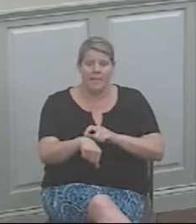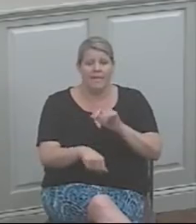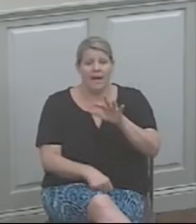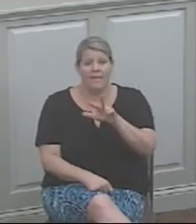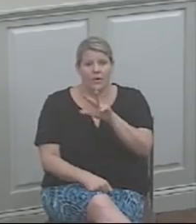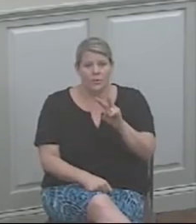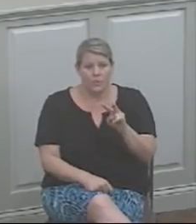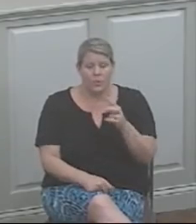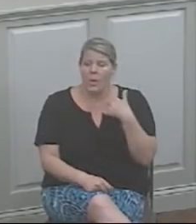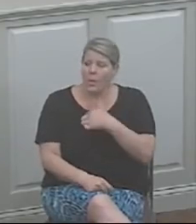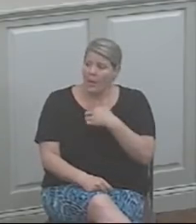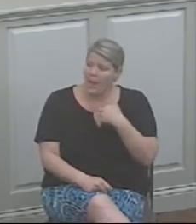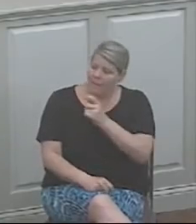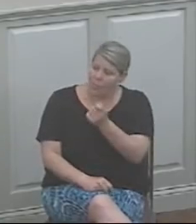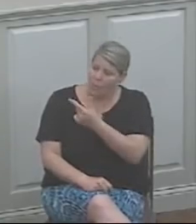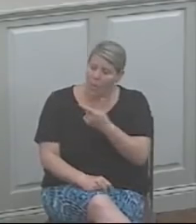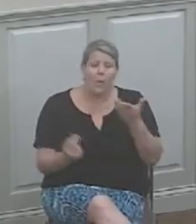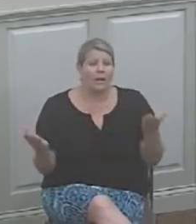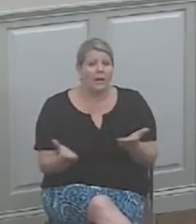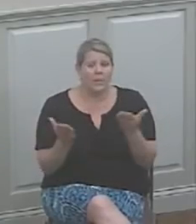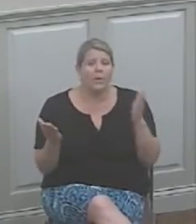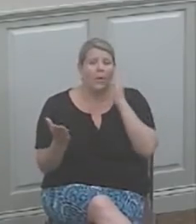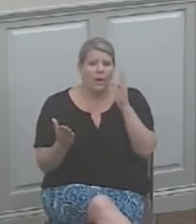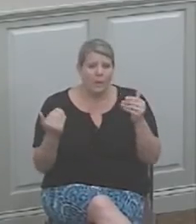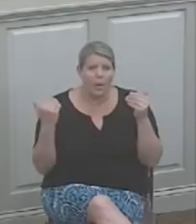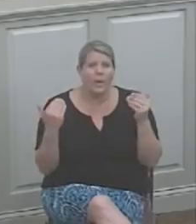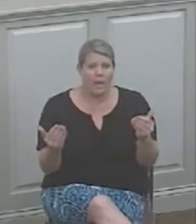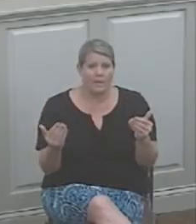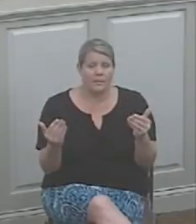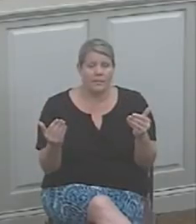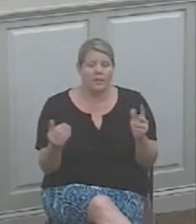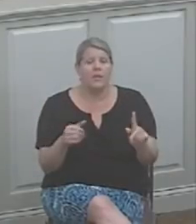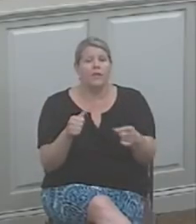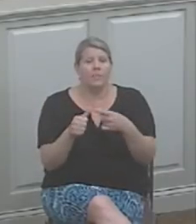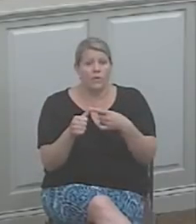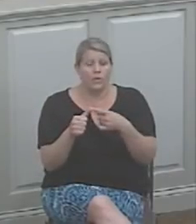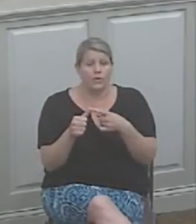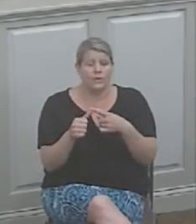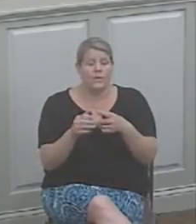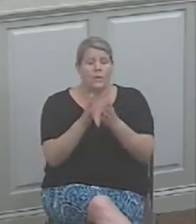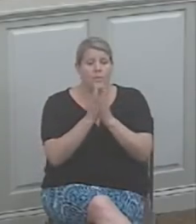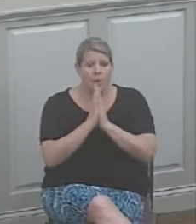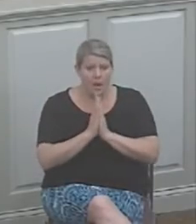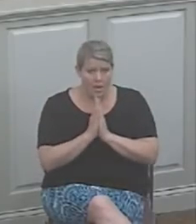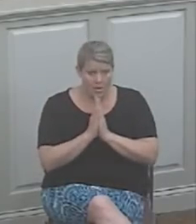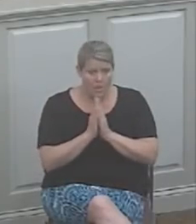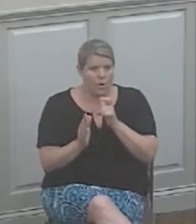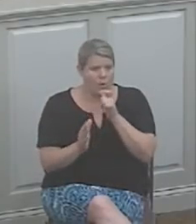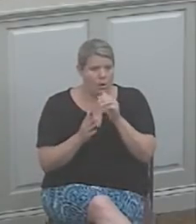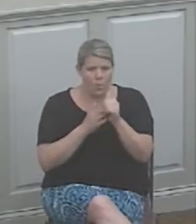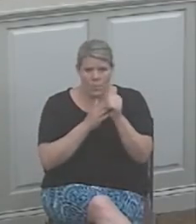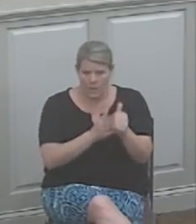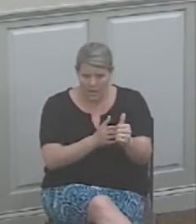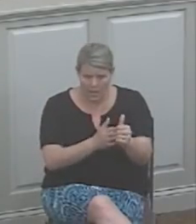5:32. I believe we have a quorum, so I will call us to order. And I'll ask that we be led in a moment of prayer by Commissioner